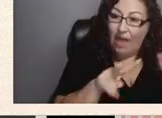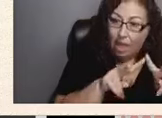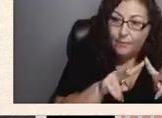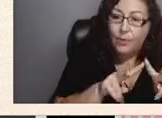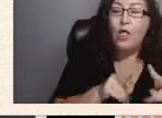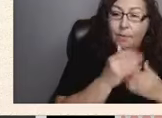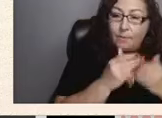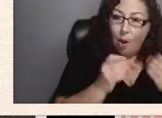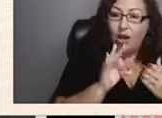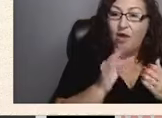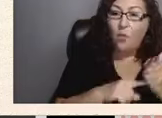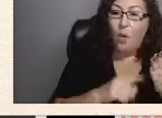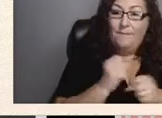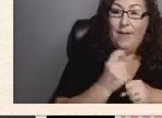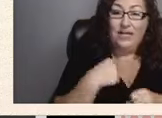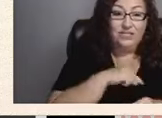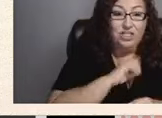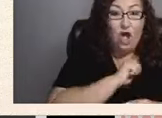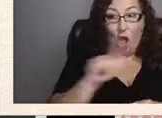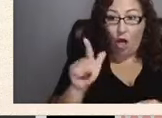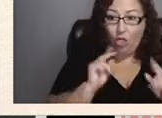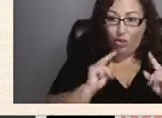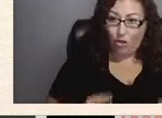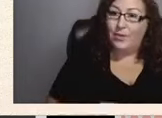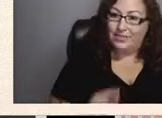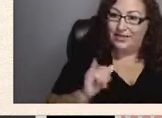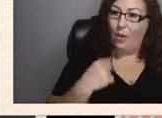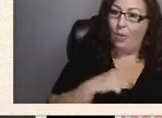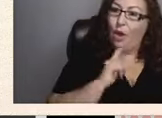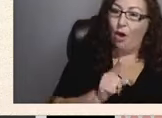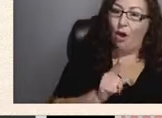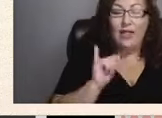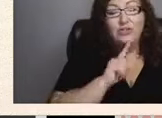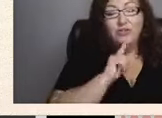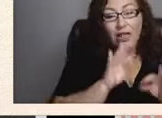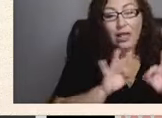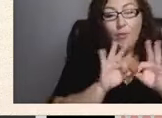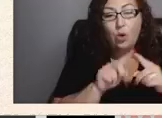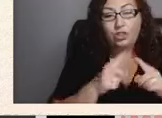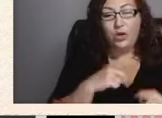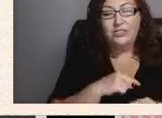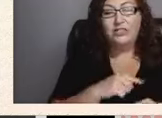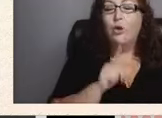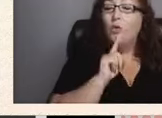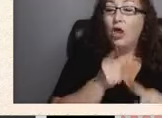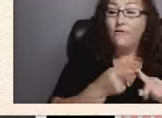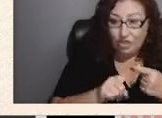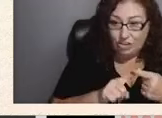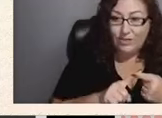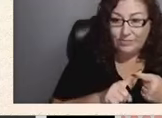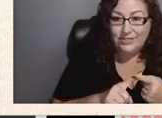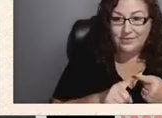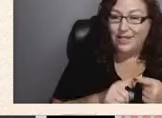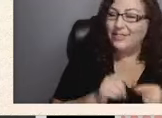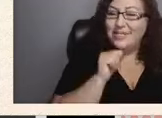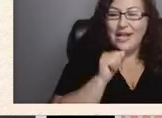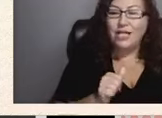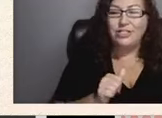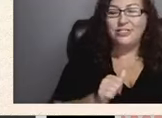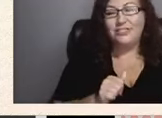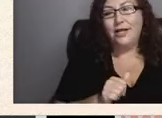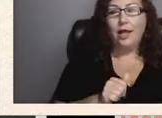us all the human beings that we are. So that's really important to us. Real friendships, it's not just,